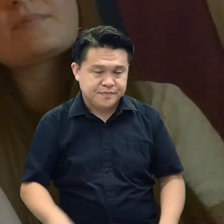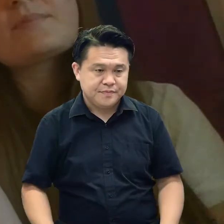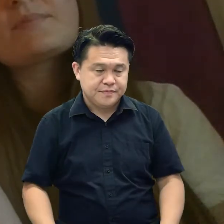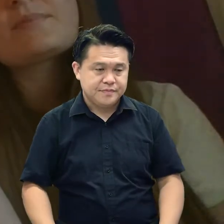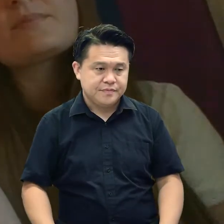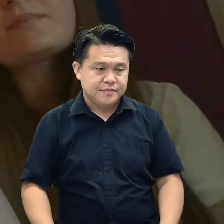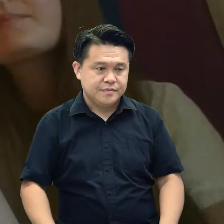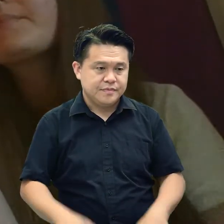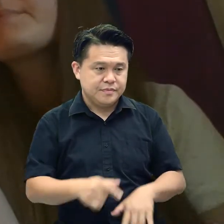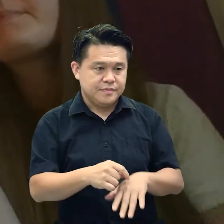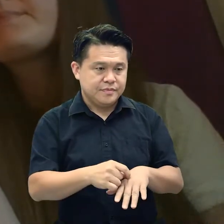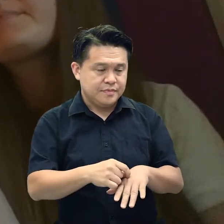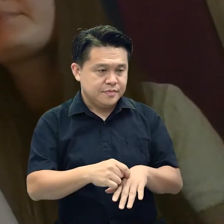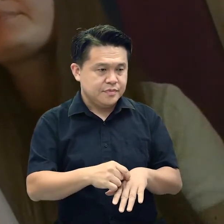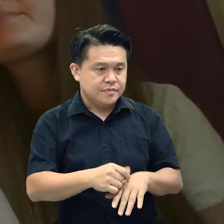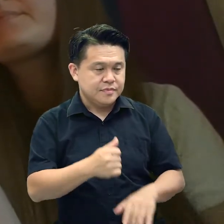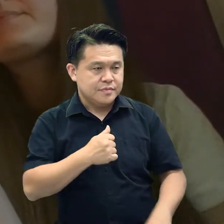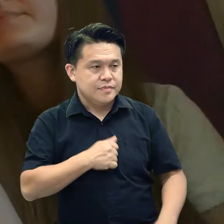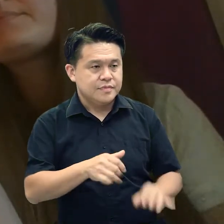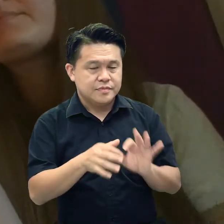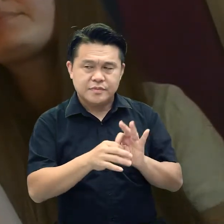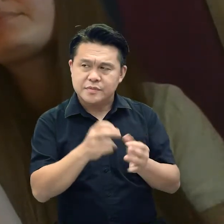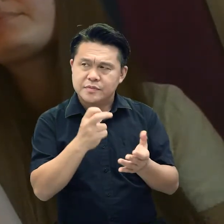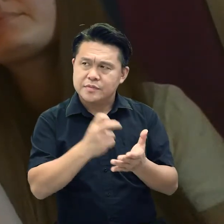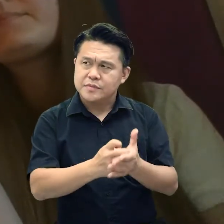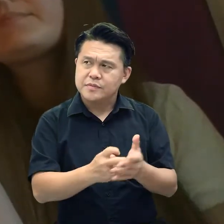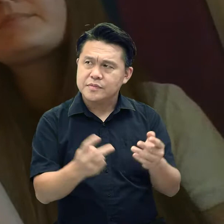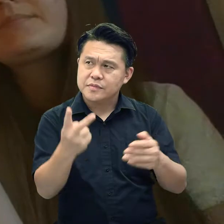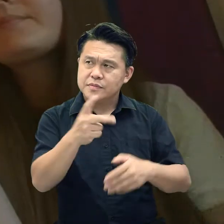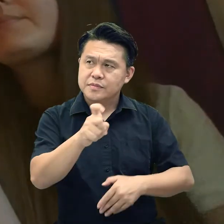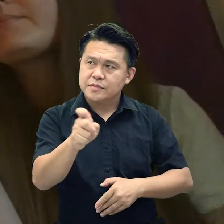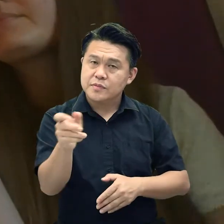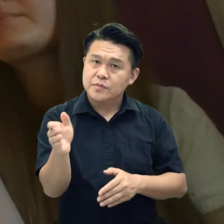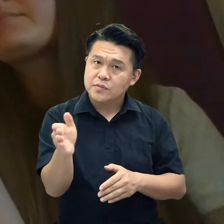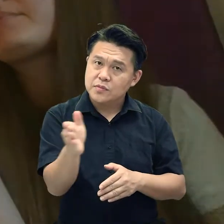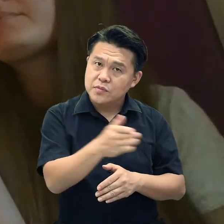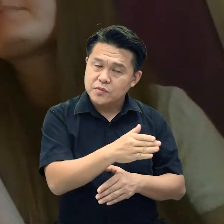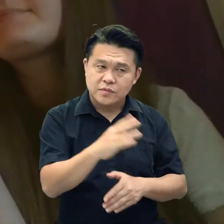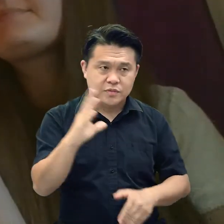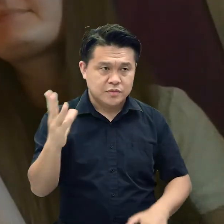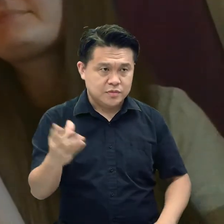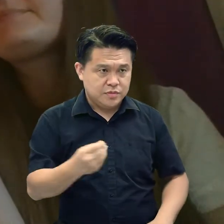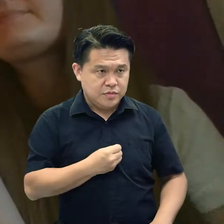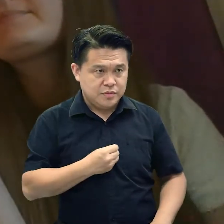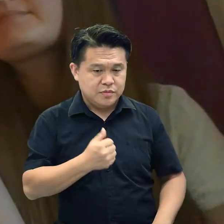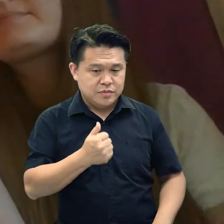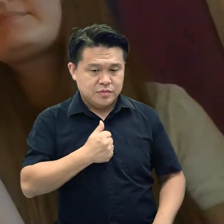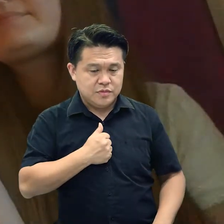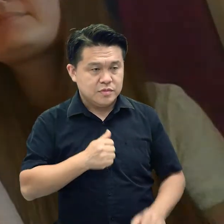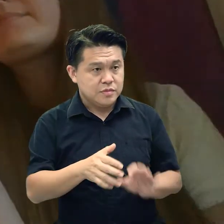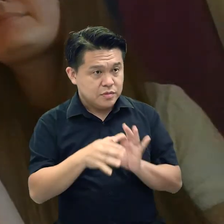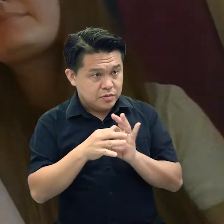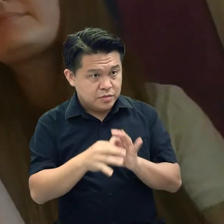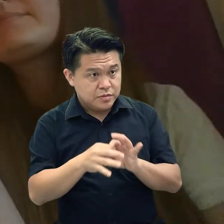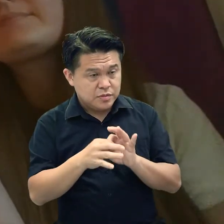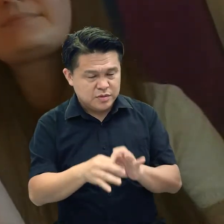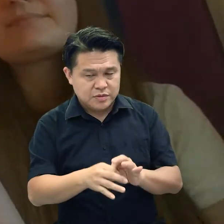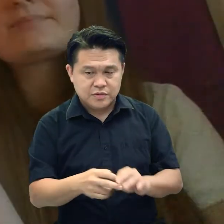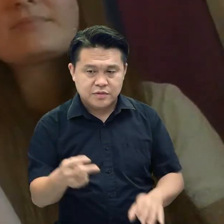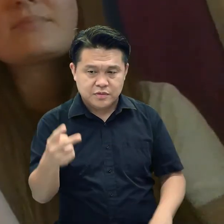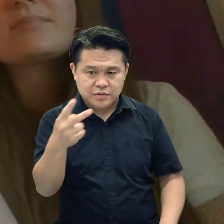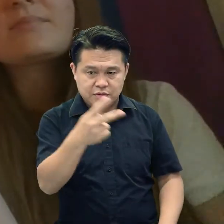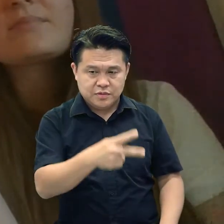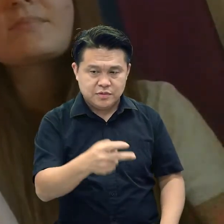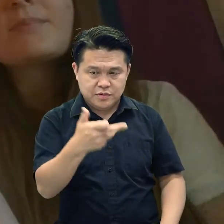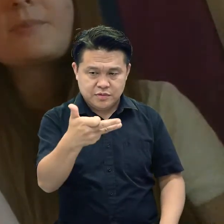2018 for transgender identity. So, well, it's not a perfect law, I would say. I mean,